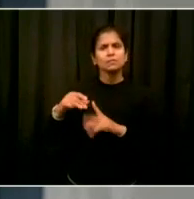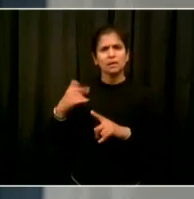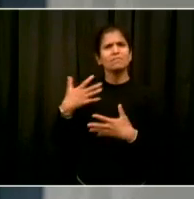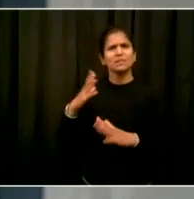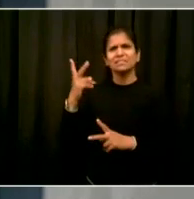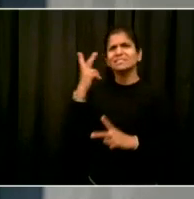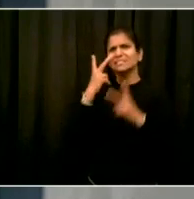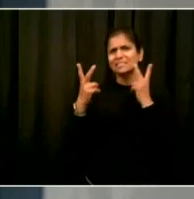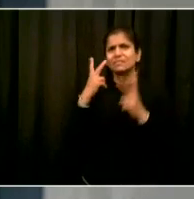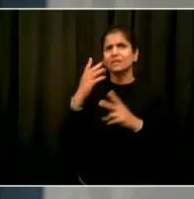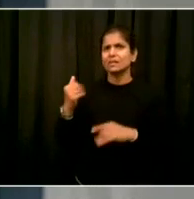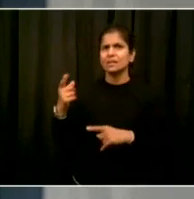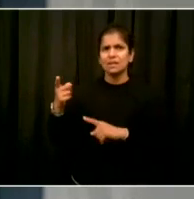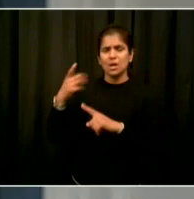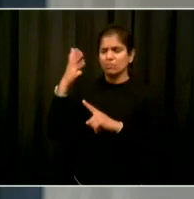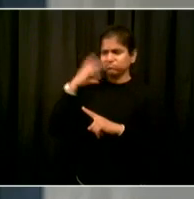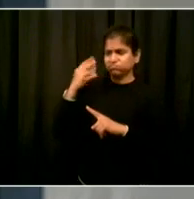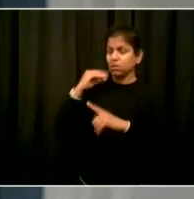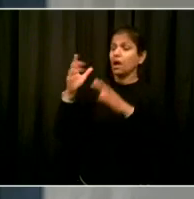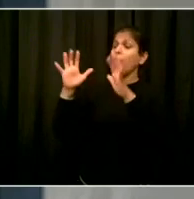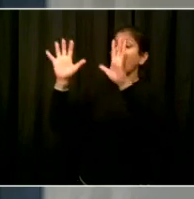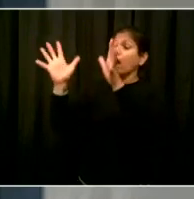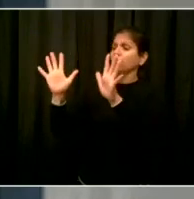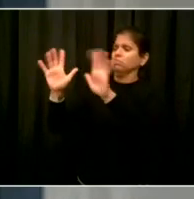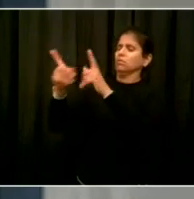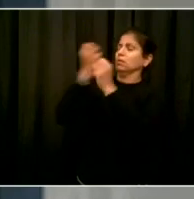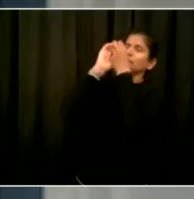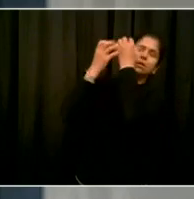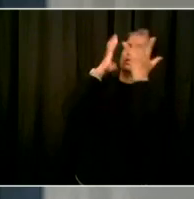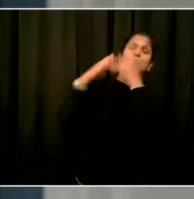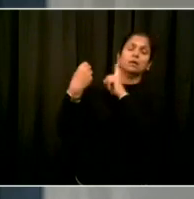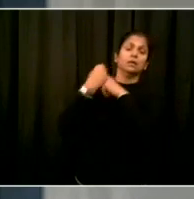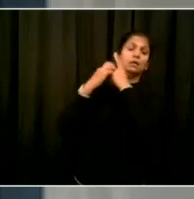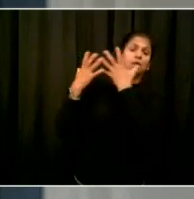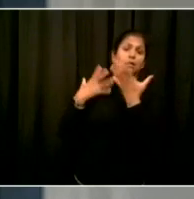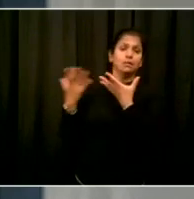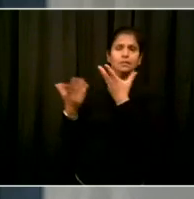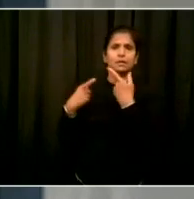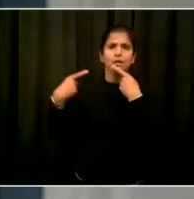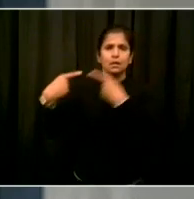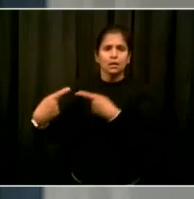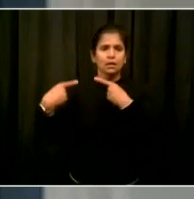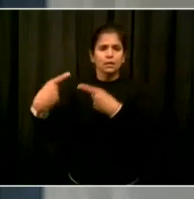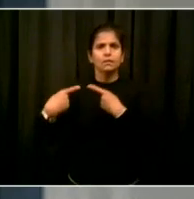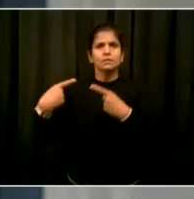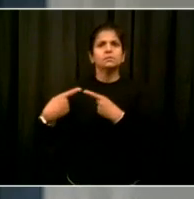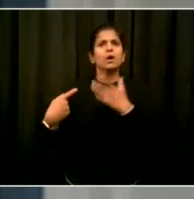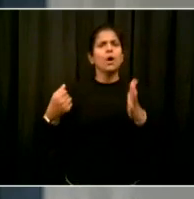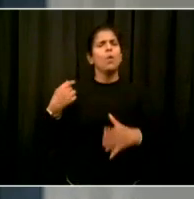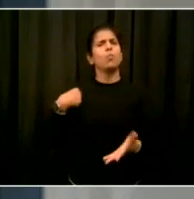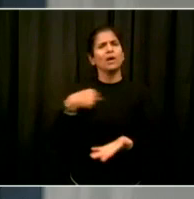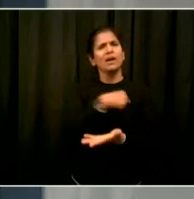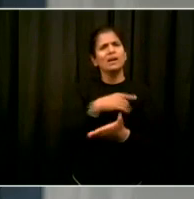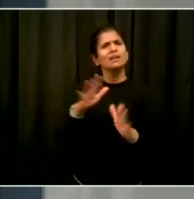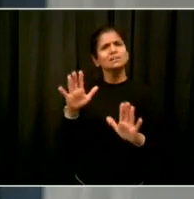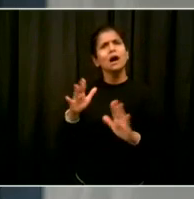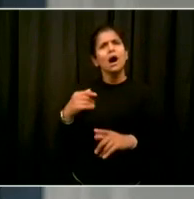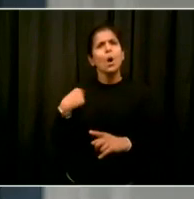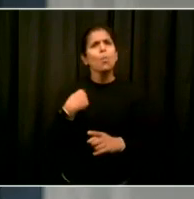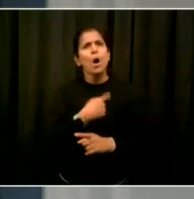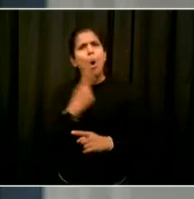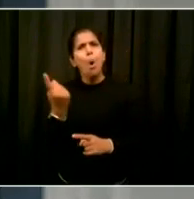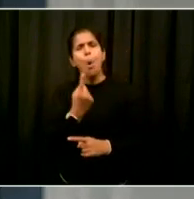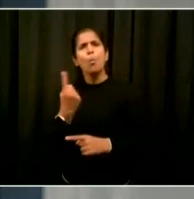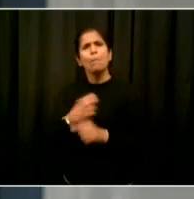more stronger relationships with the community, building morale with the police officers. I have